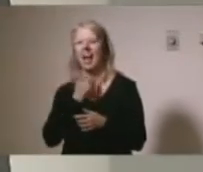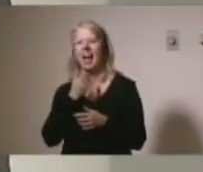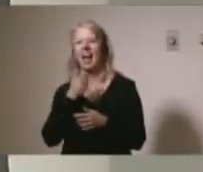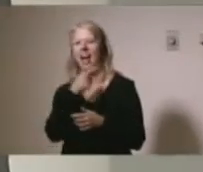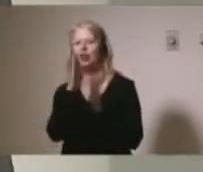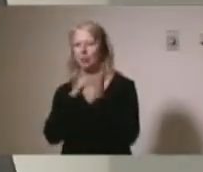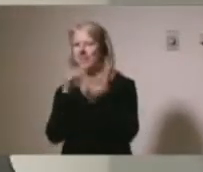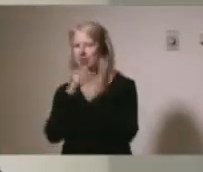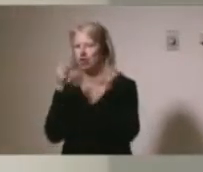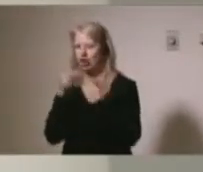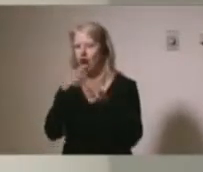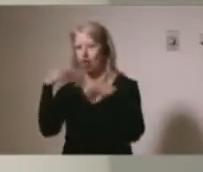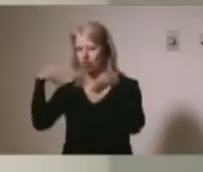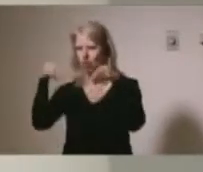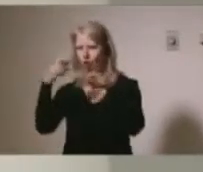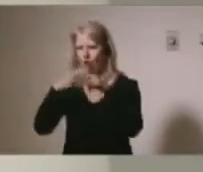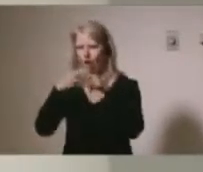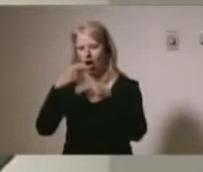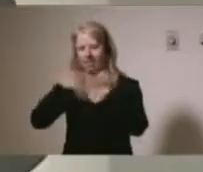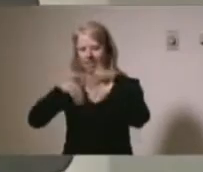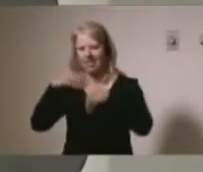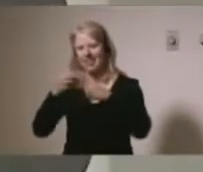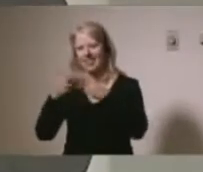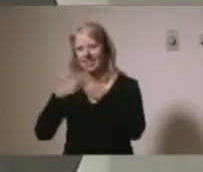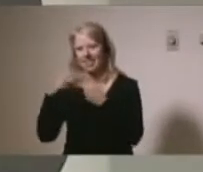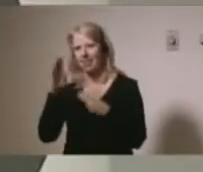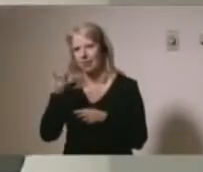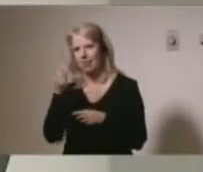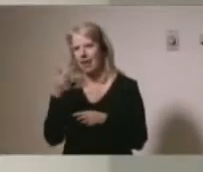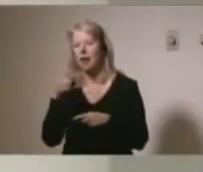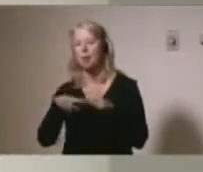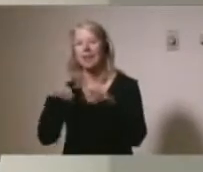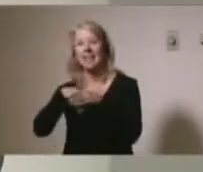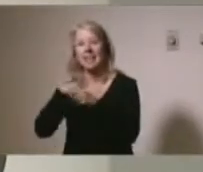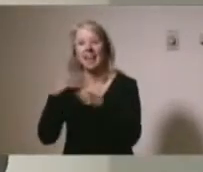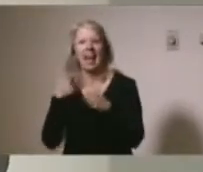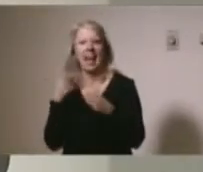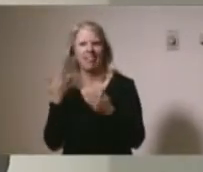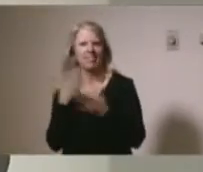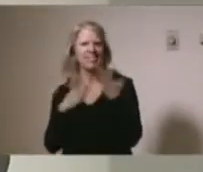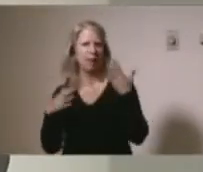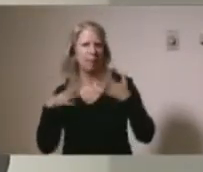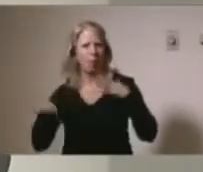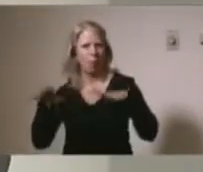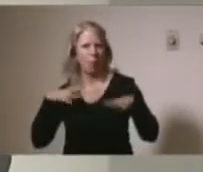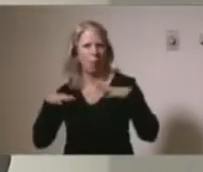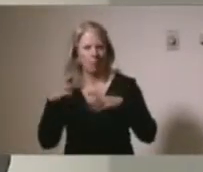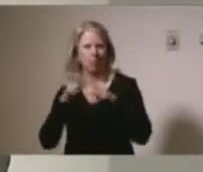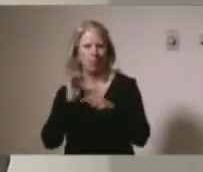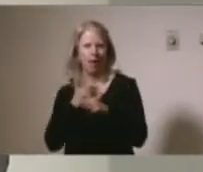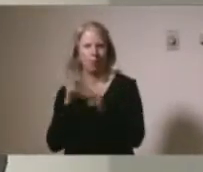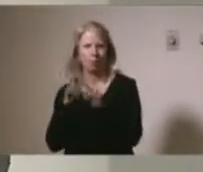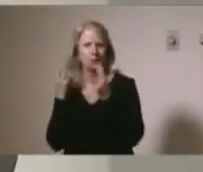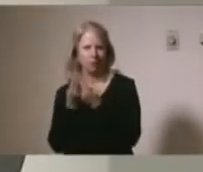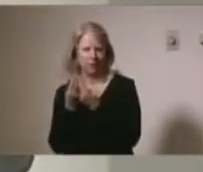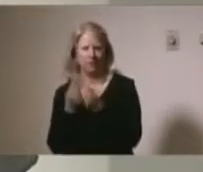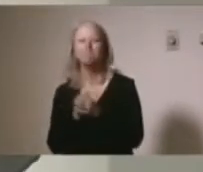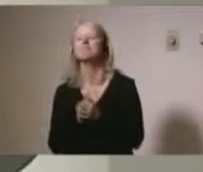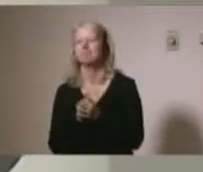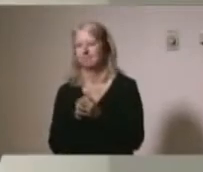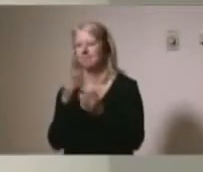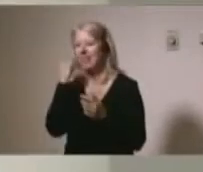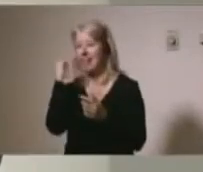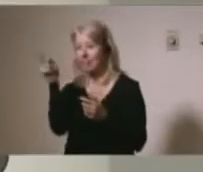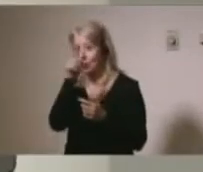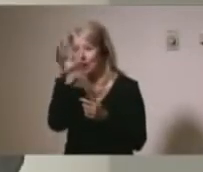chain in New Zealand. But what I've got in it is some clothing from the EPMU, and whoever gets this, I'm happy to give it to you and then